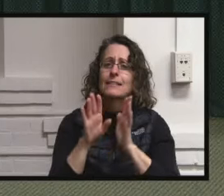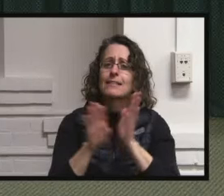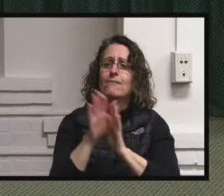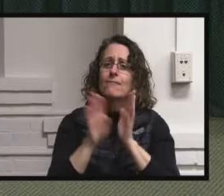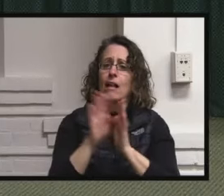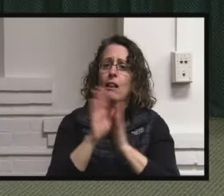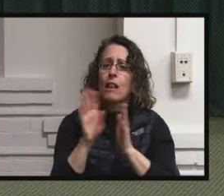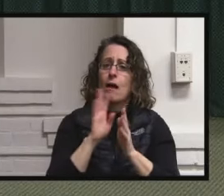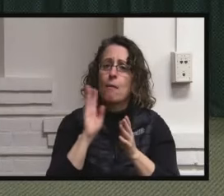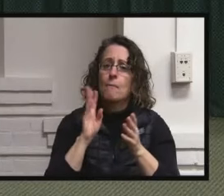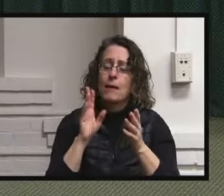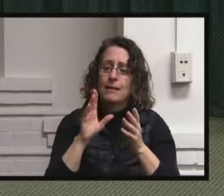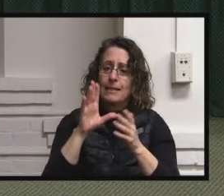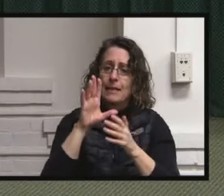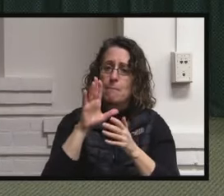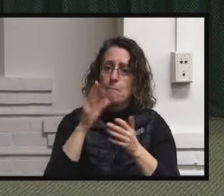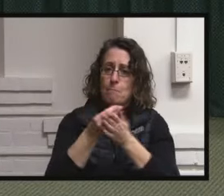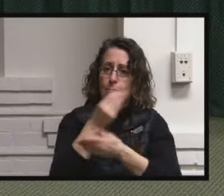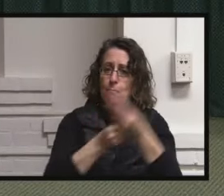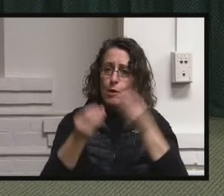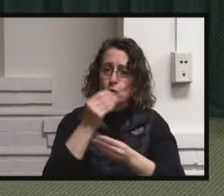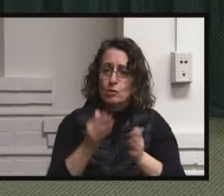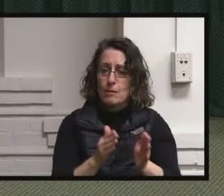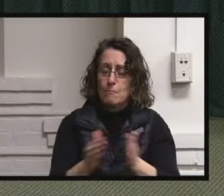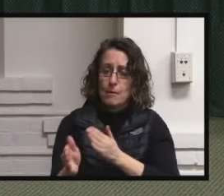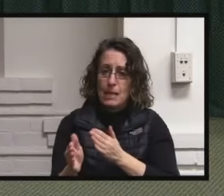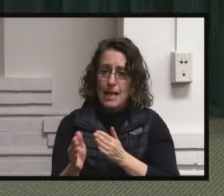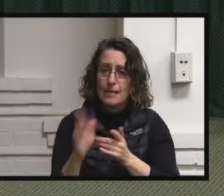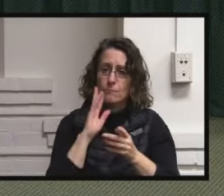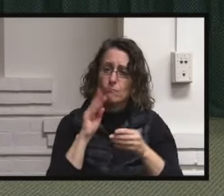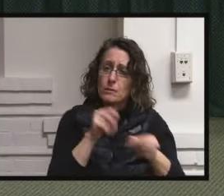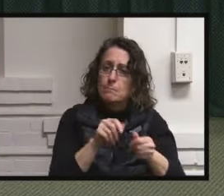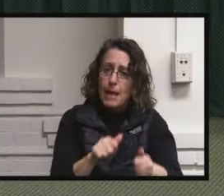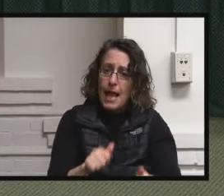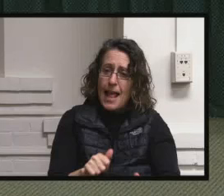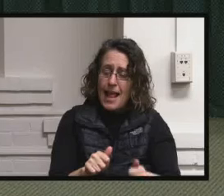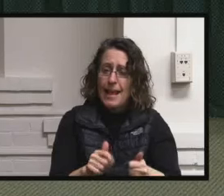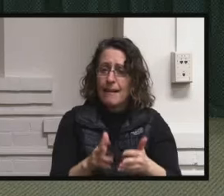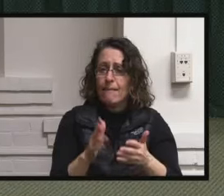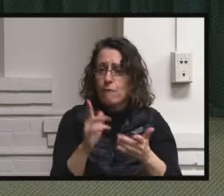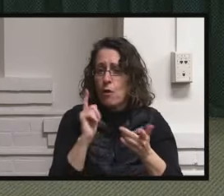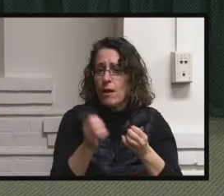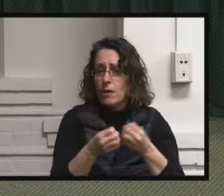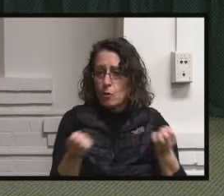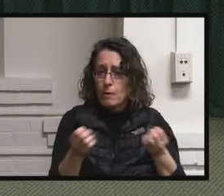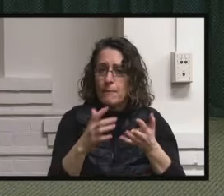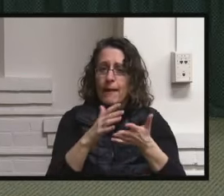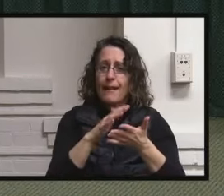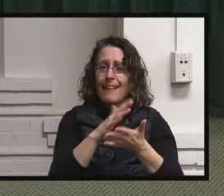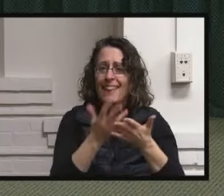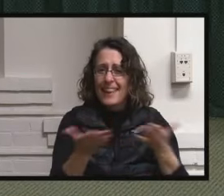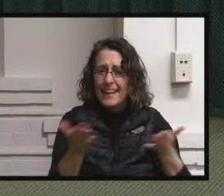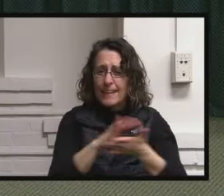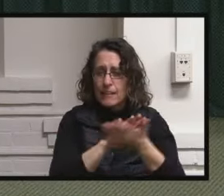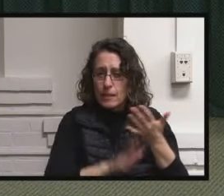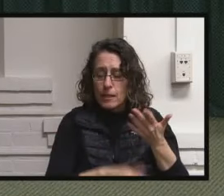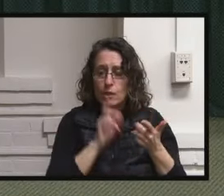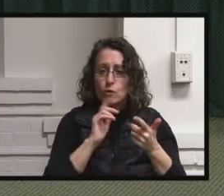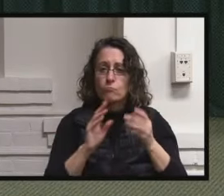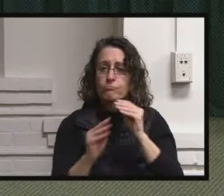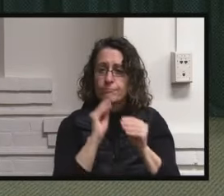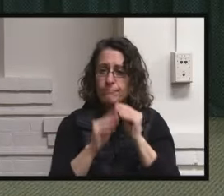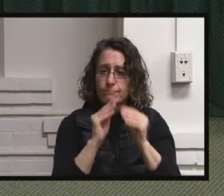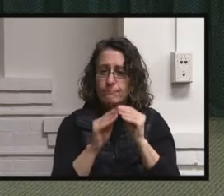for road-related erosion problems affecting water quality and to identify any related permitting